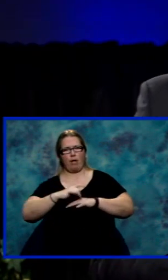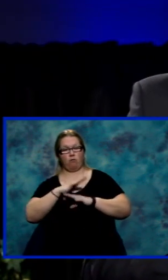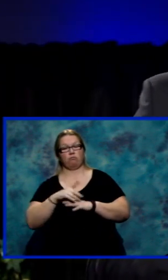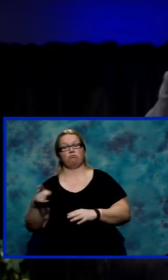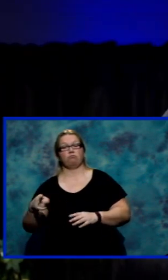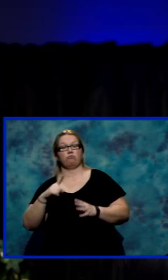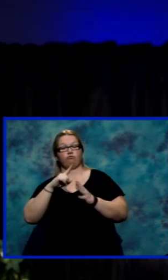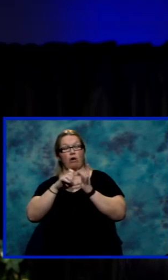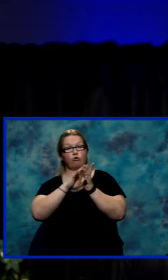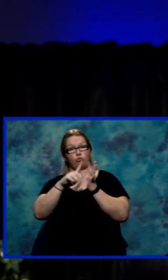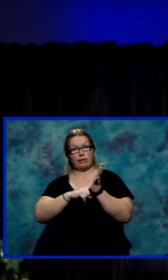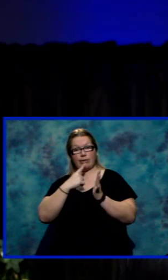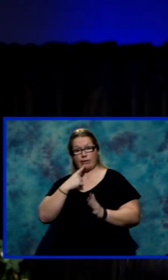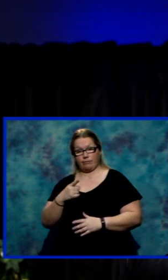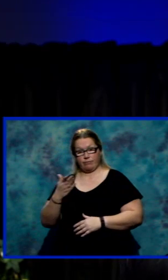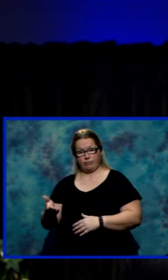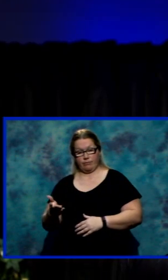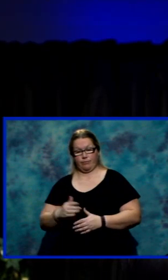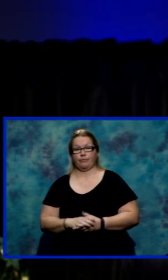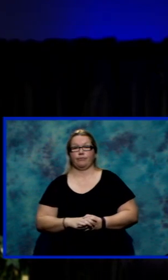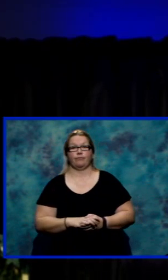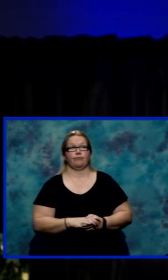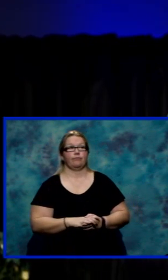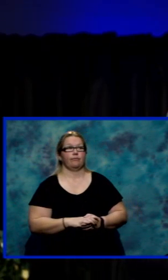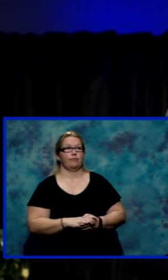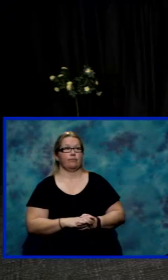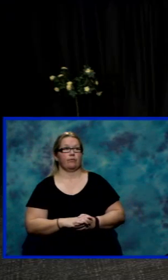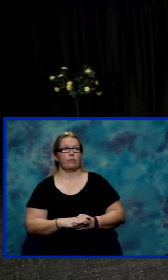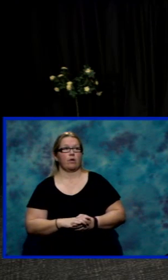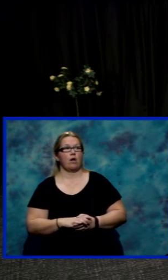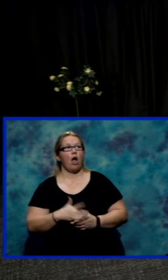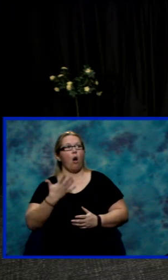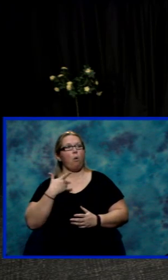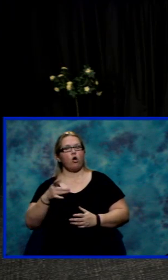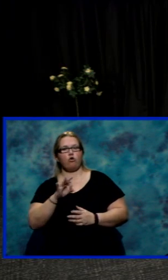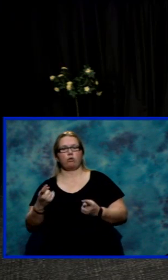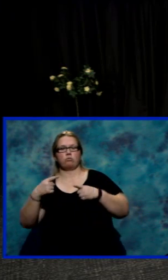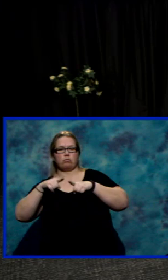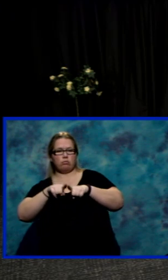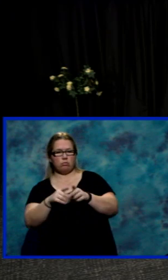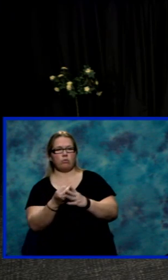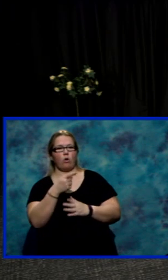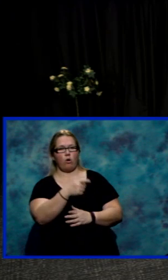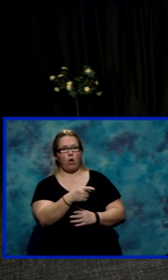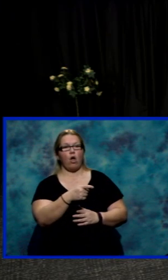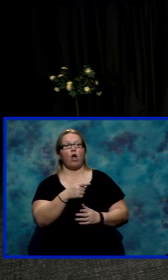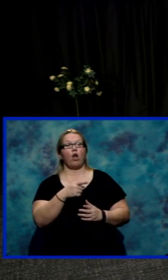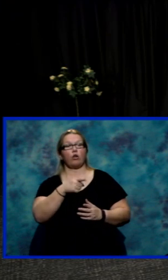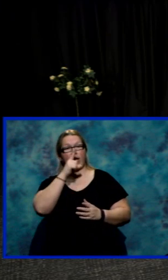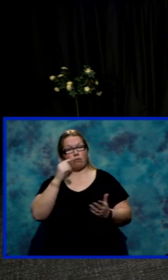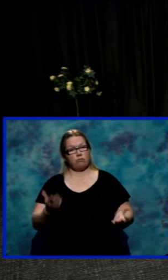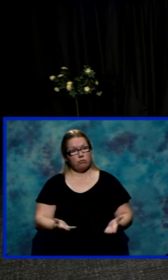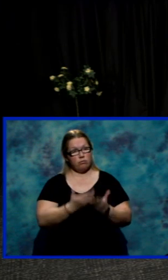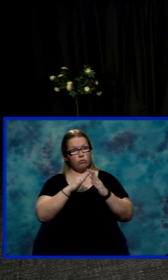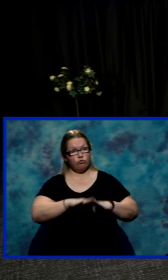to him, here is Bilhah, verse 3, my maidservant. Why don't you sleep with her so that she can bear children for me and that through her, I too can